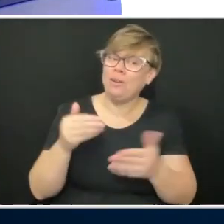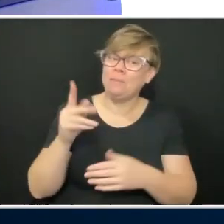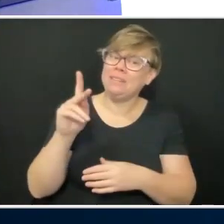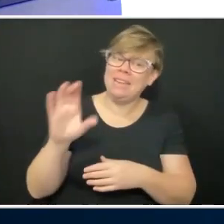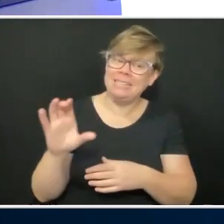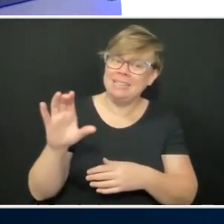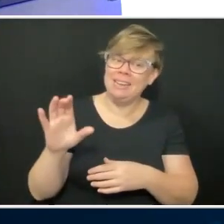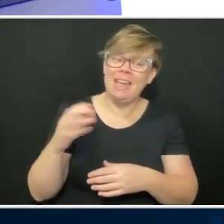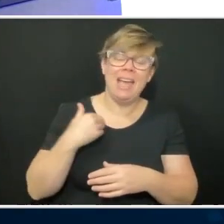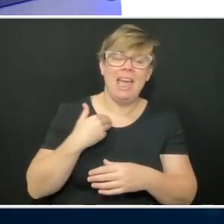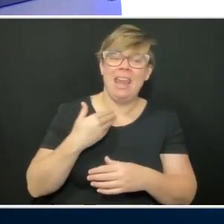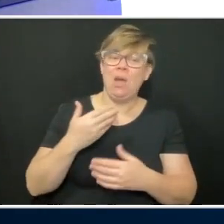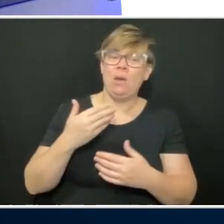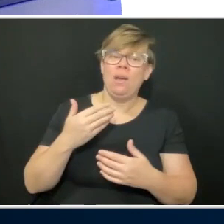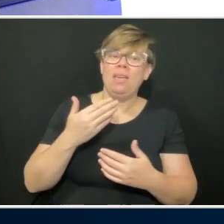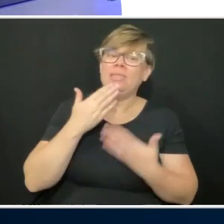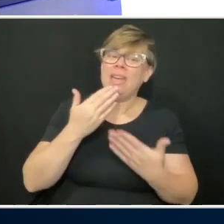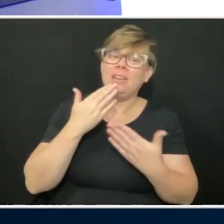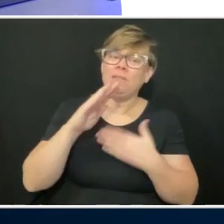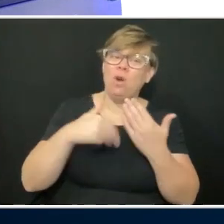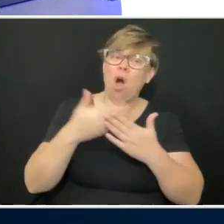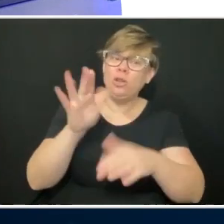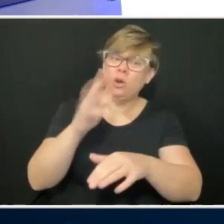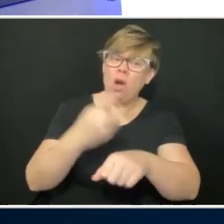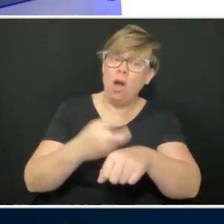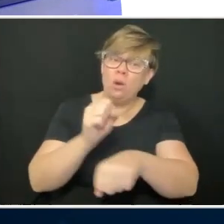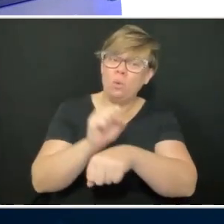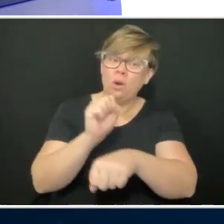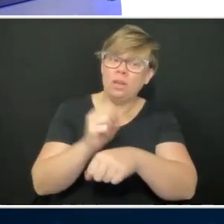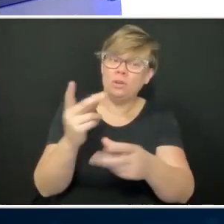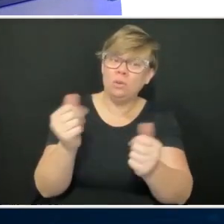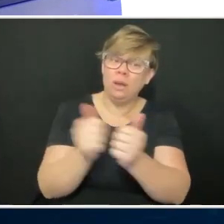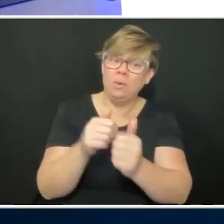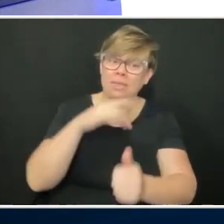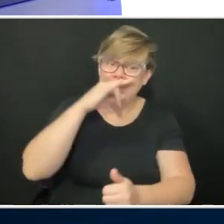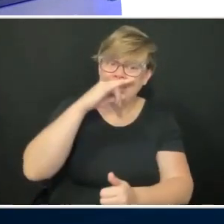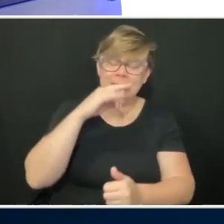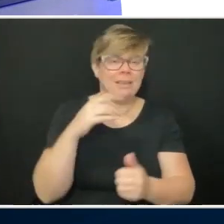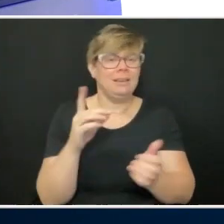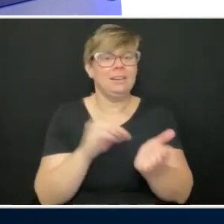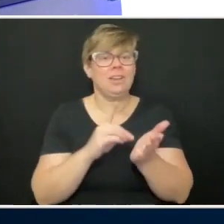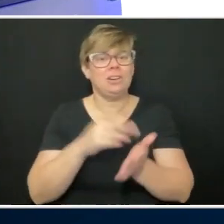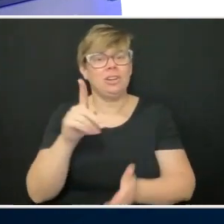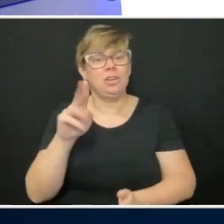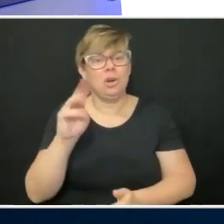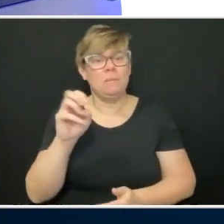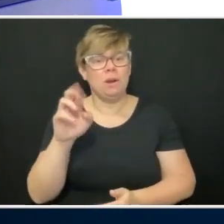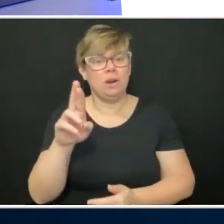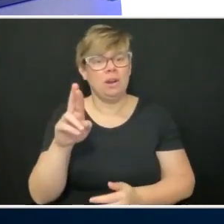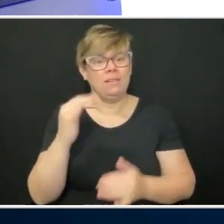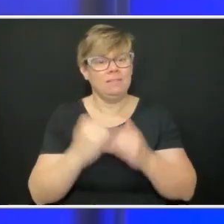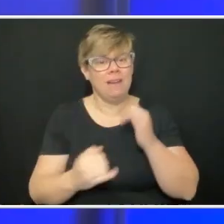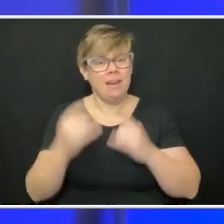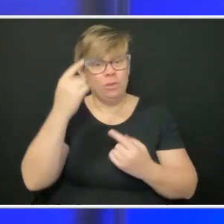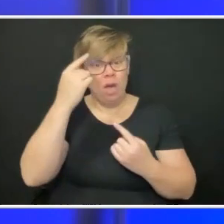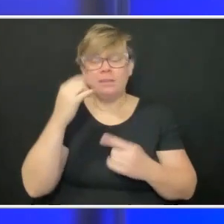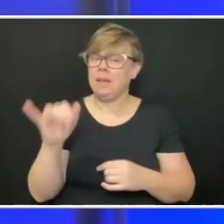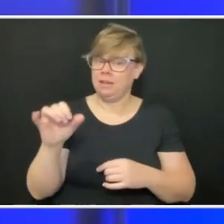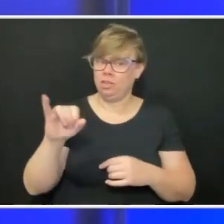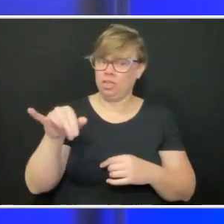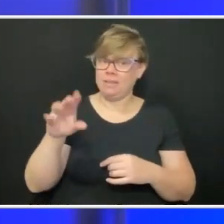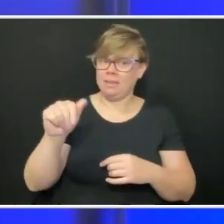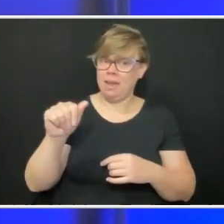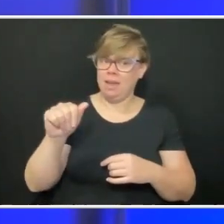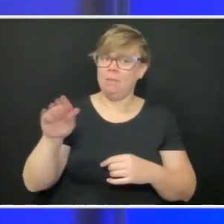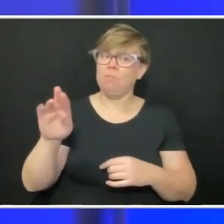for all the work you're doing with our kiddos. We appreciate you so much. Dr. Kumar, final thoughts. Yeah, Jessica and Brendon, thank you so much